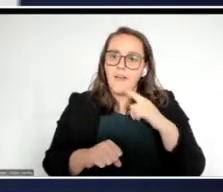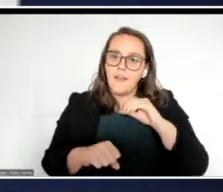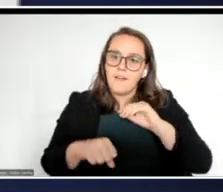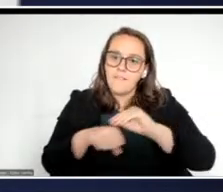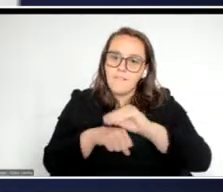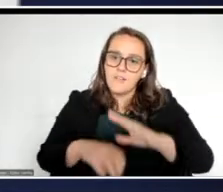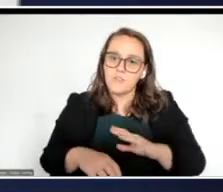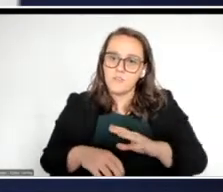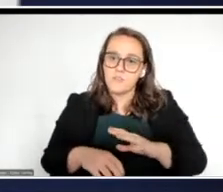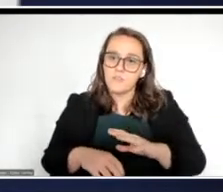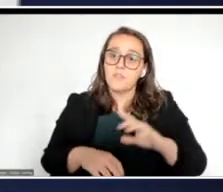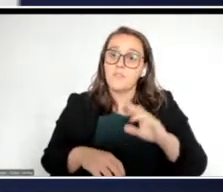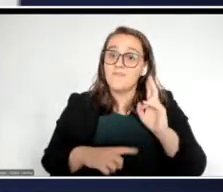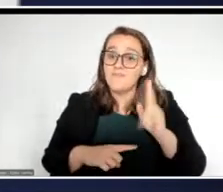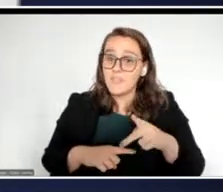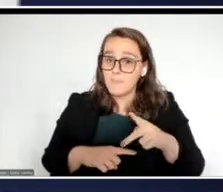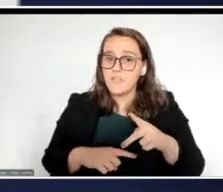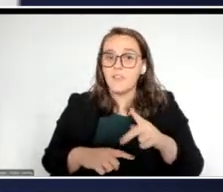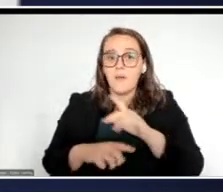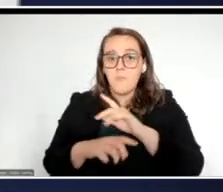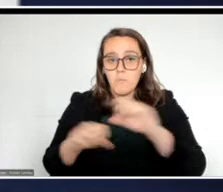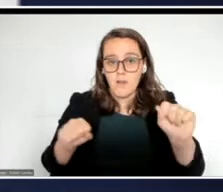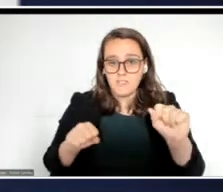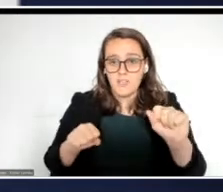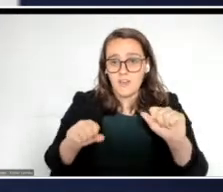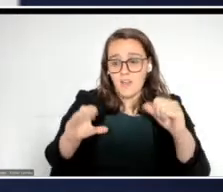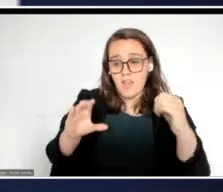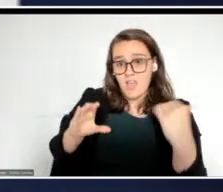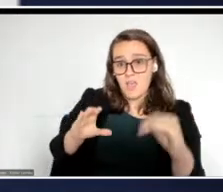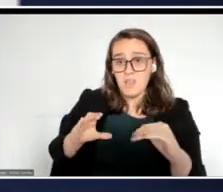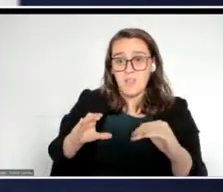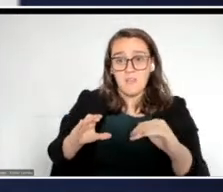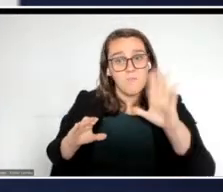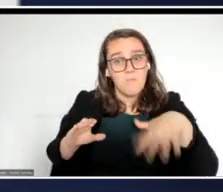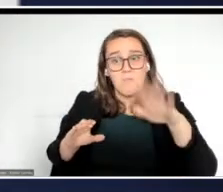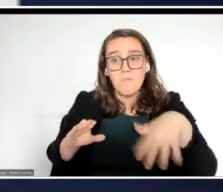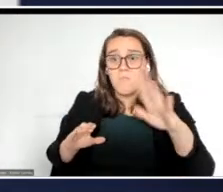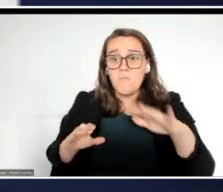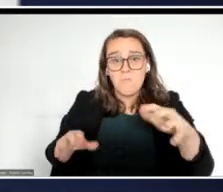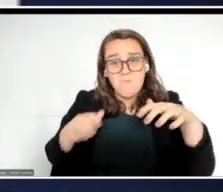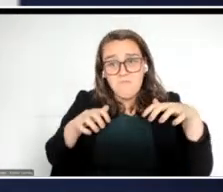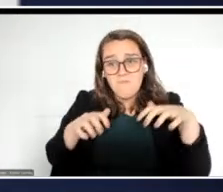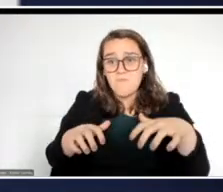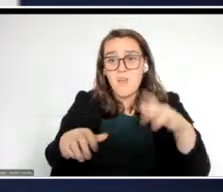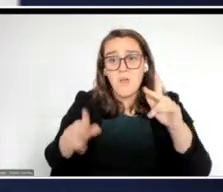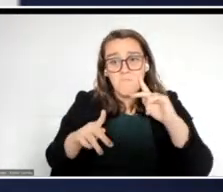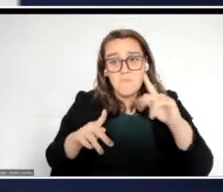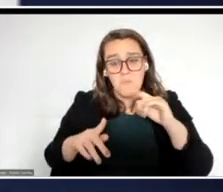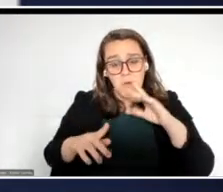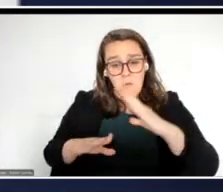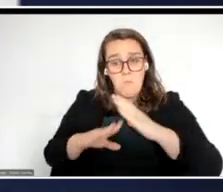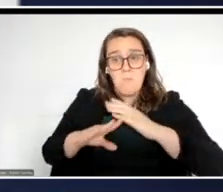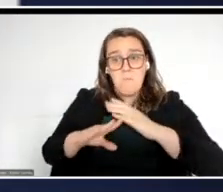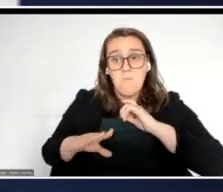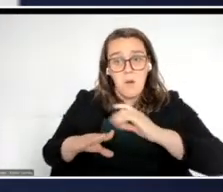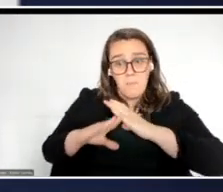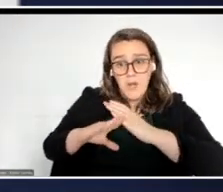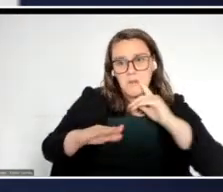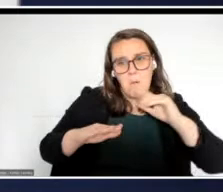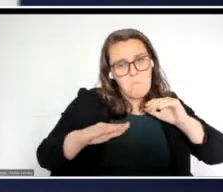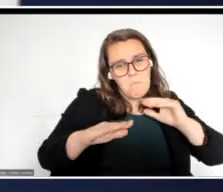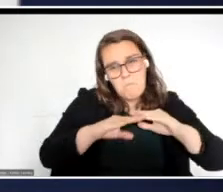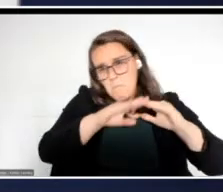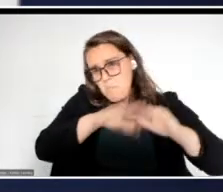them that, quote, hundreds of Trump supporters stormed through metal barricades at the back of the Capitol building about 1 p.m.